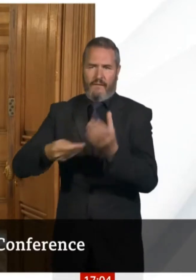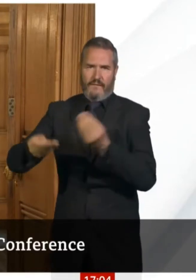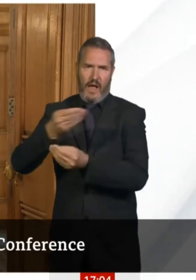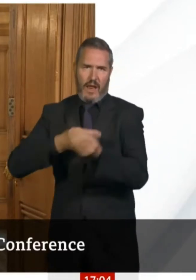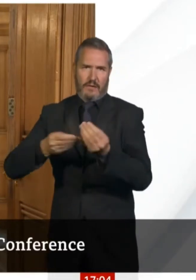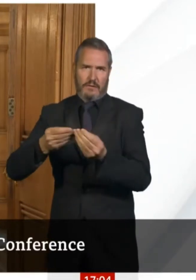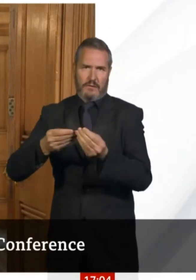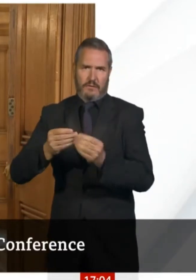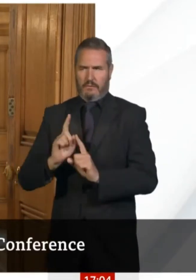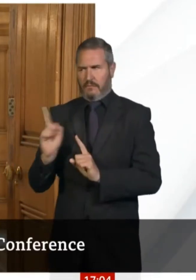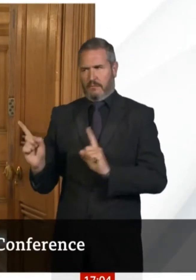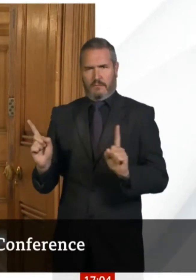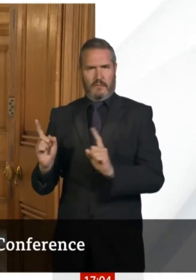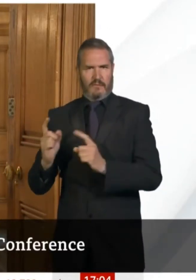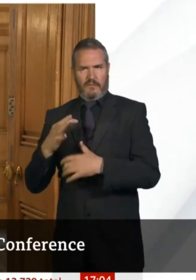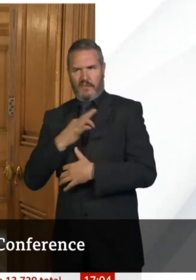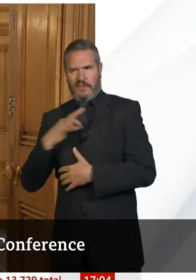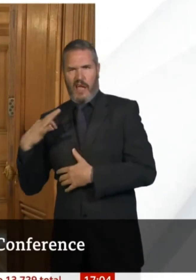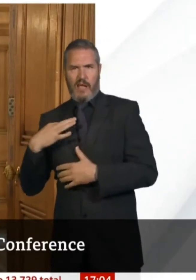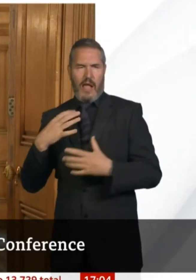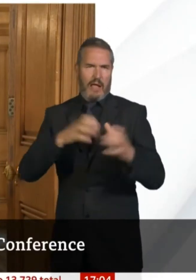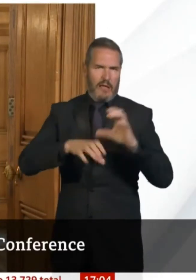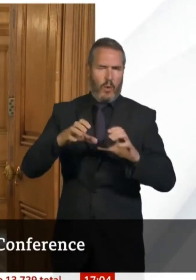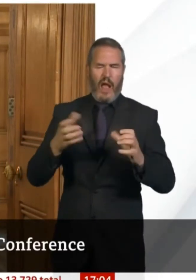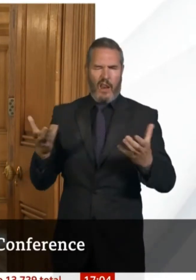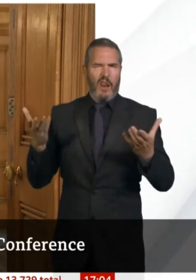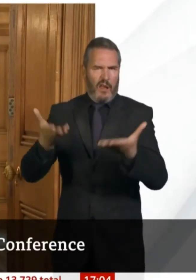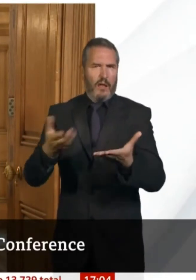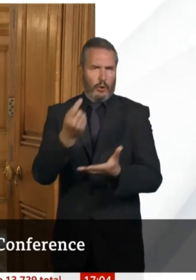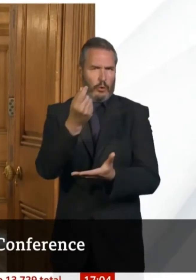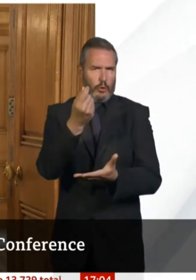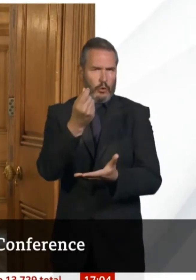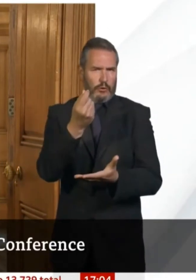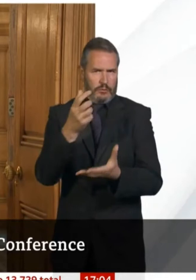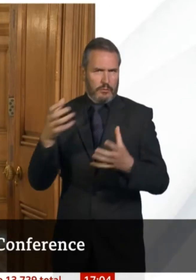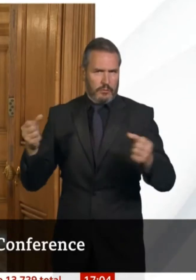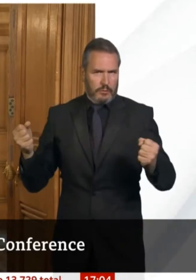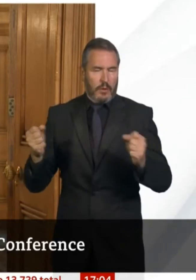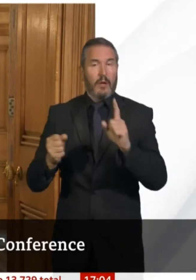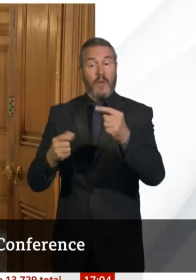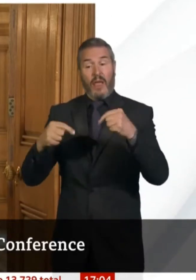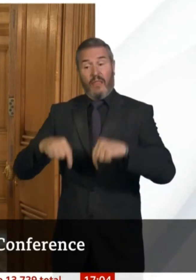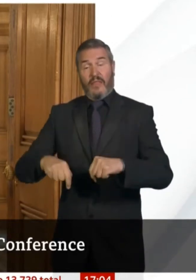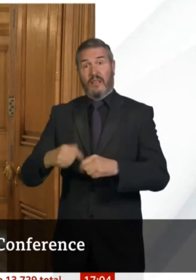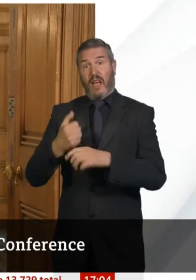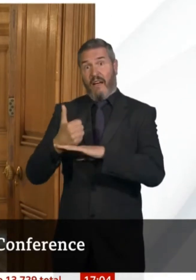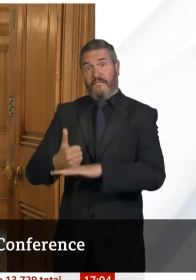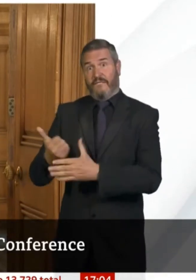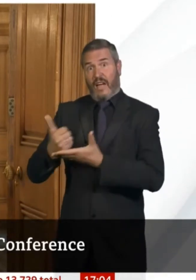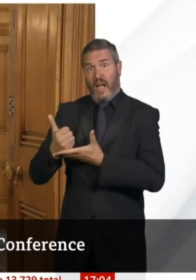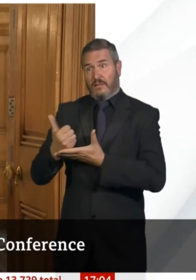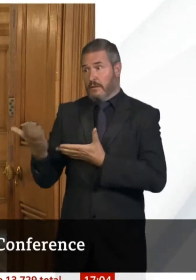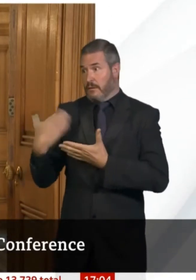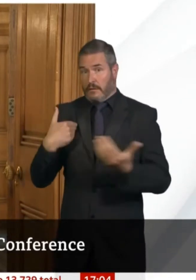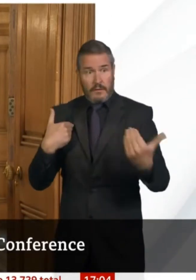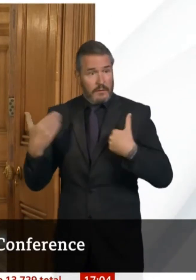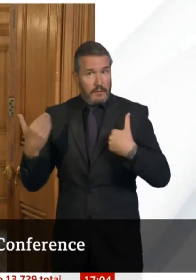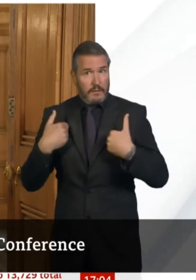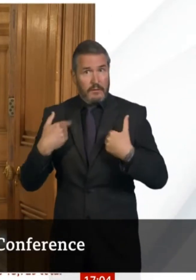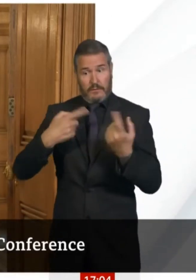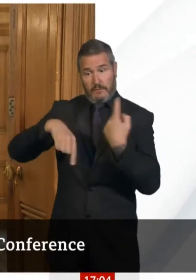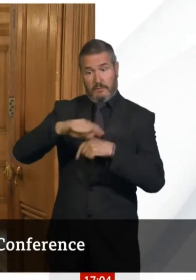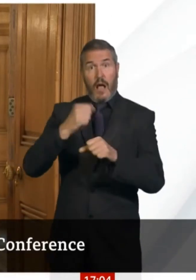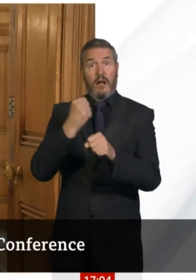Chris will be able to go into further details on all of this shortly. But based on this advice, which we very carefully considered, the government